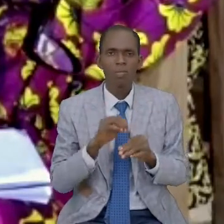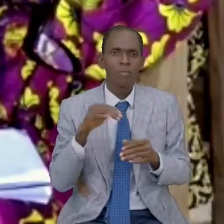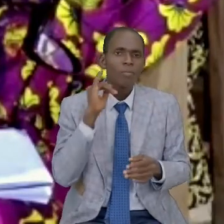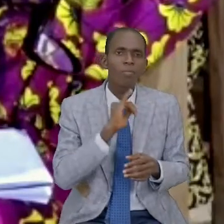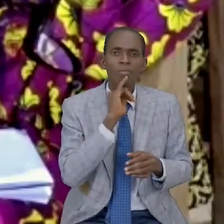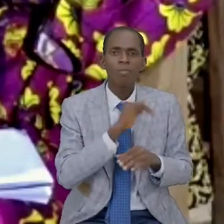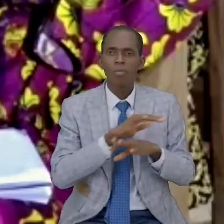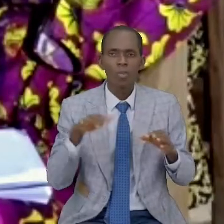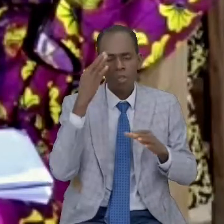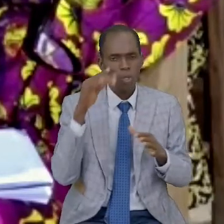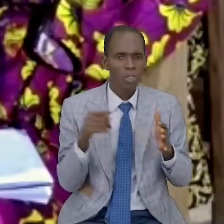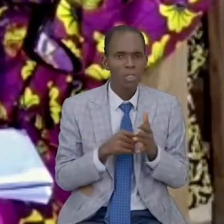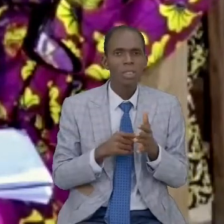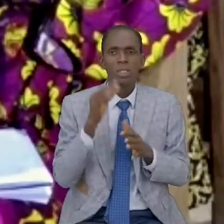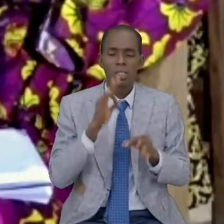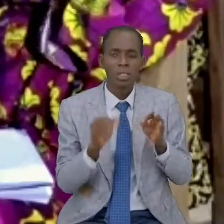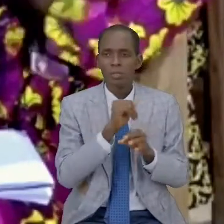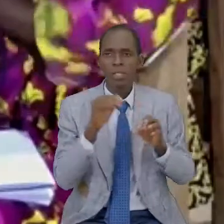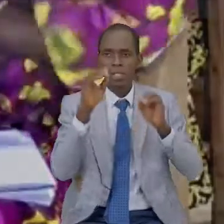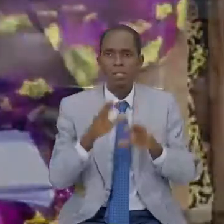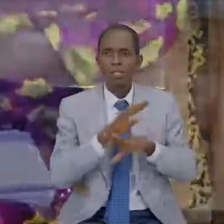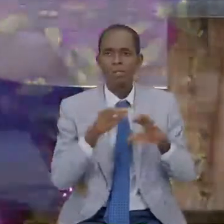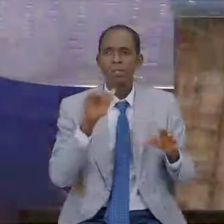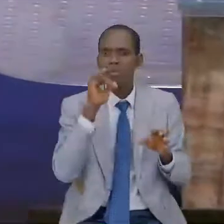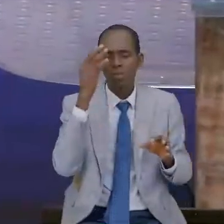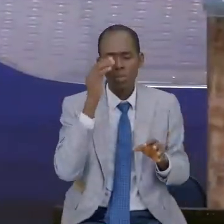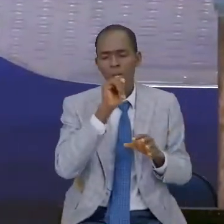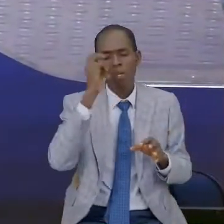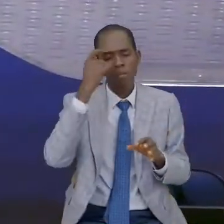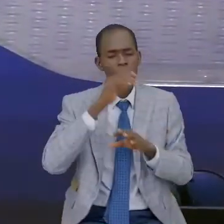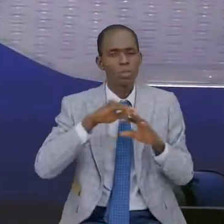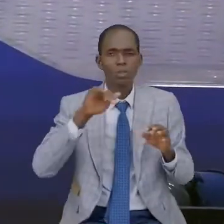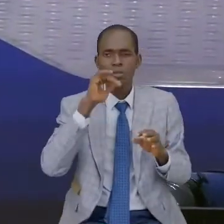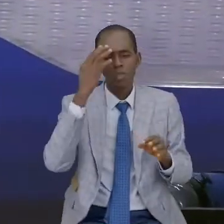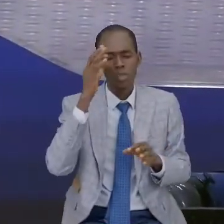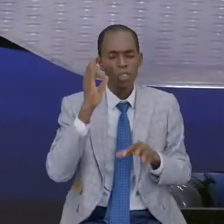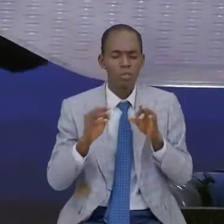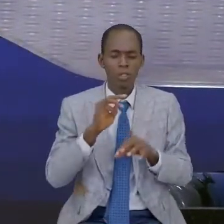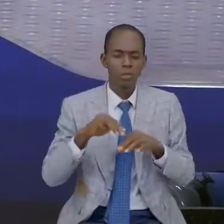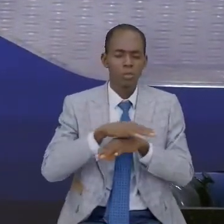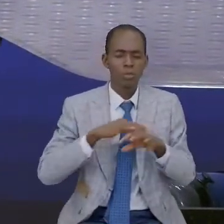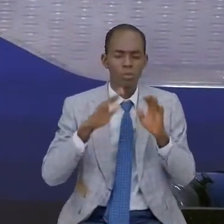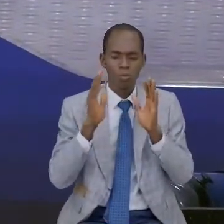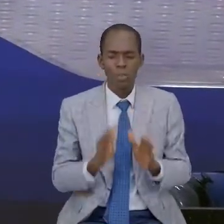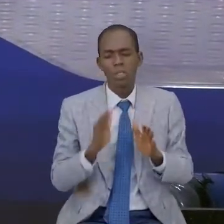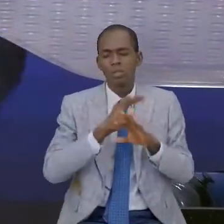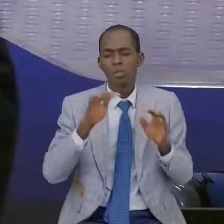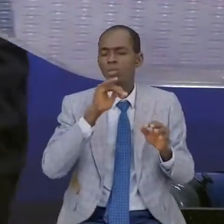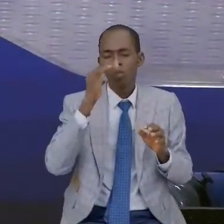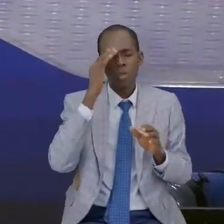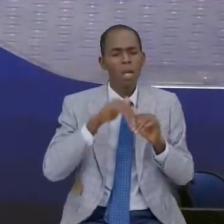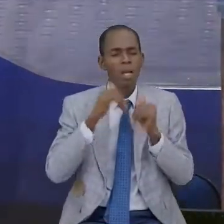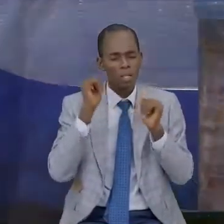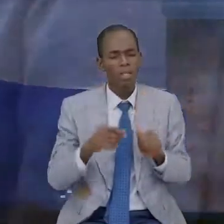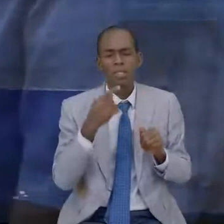in Israel and you don't know this? If the tutor does not know, if the governor does not know, if the schoolmaster does not know, how can he tell the